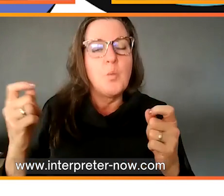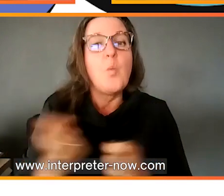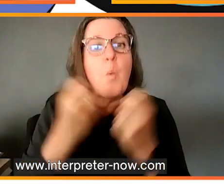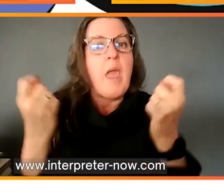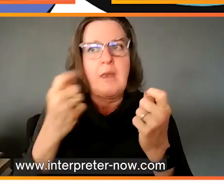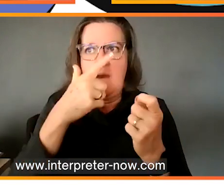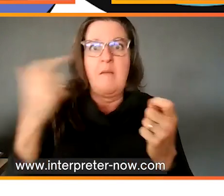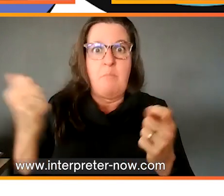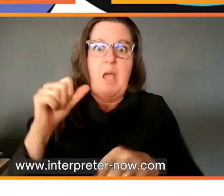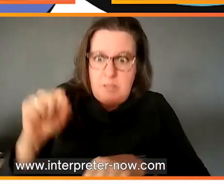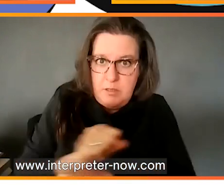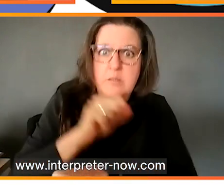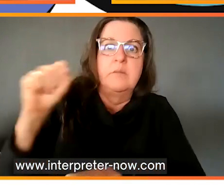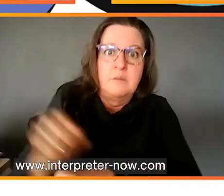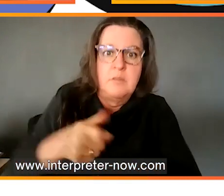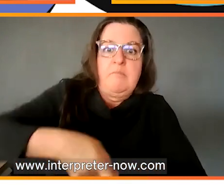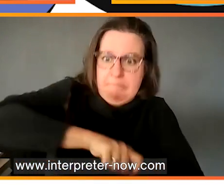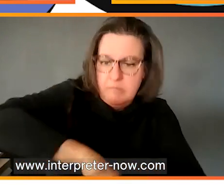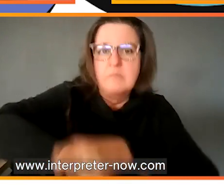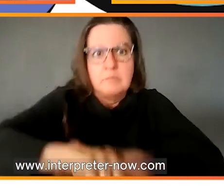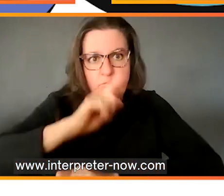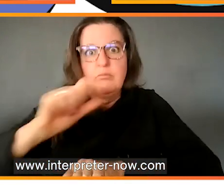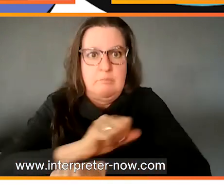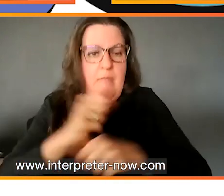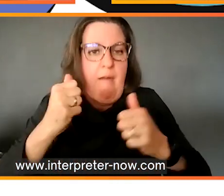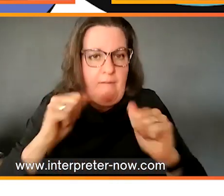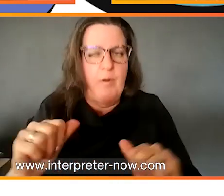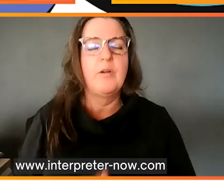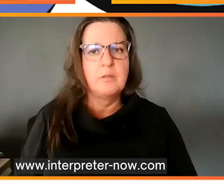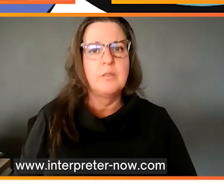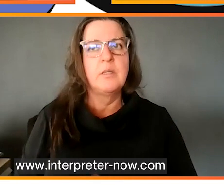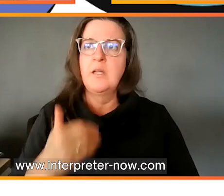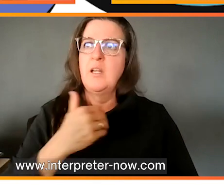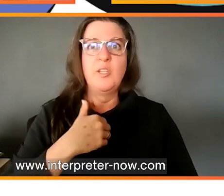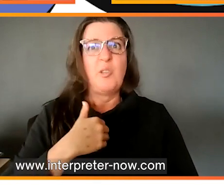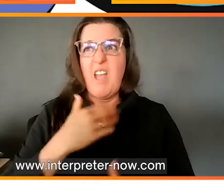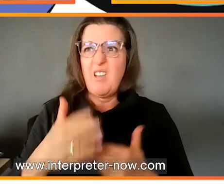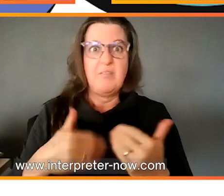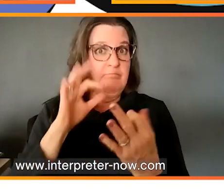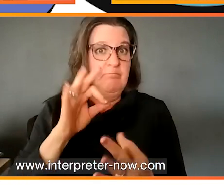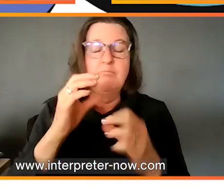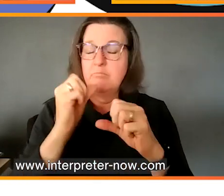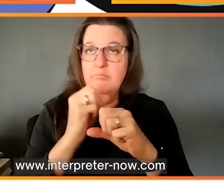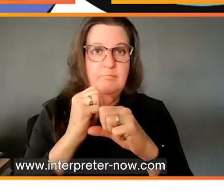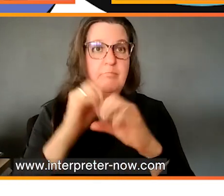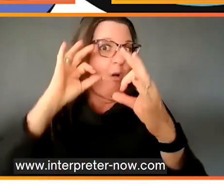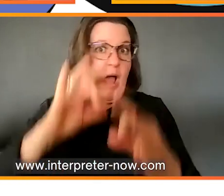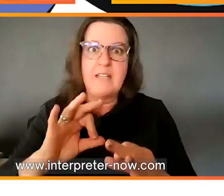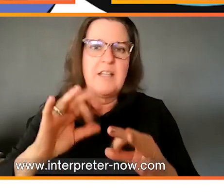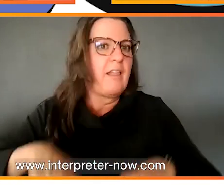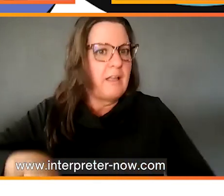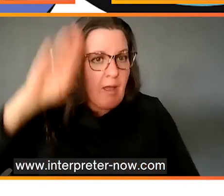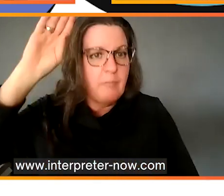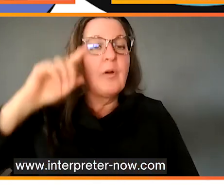idyllic upbringing, although I was from, what was whispered about back in the mid 60s as a broken